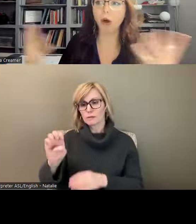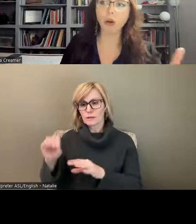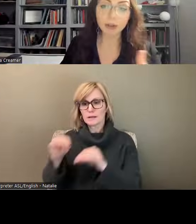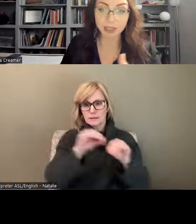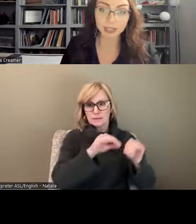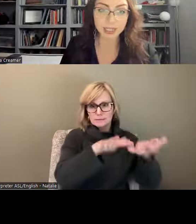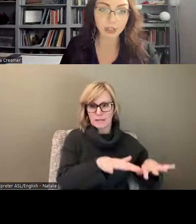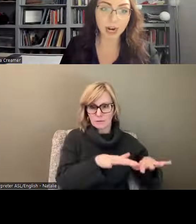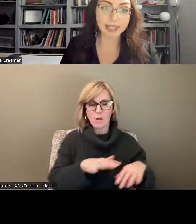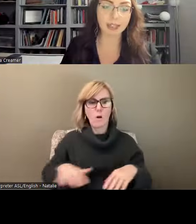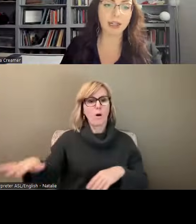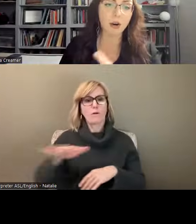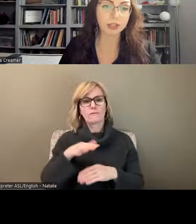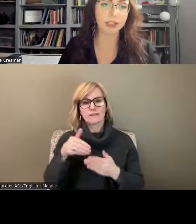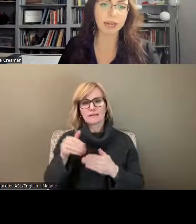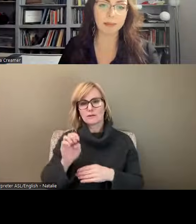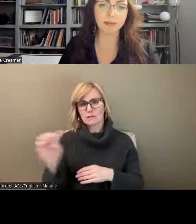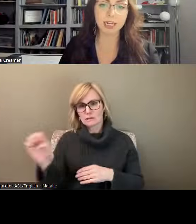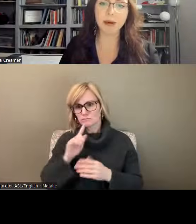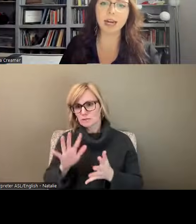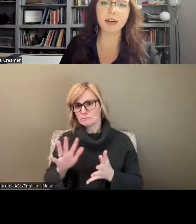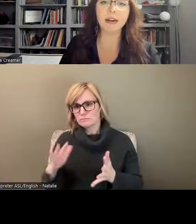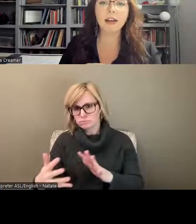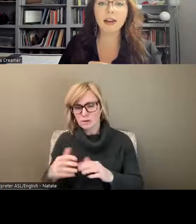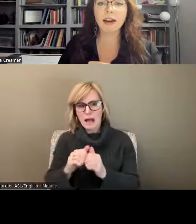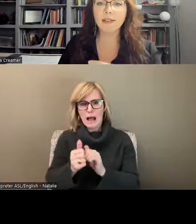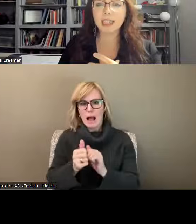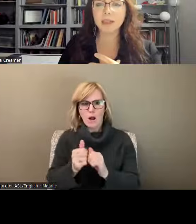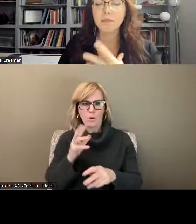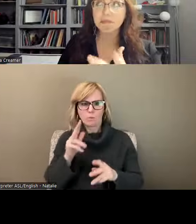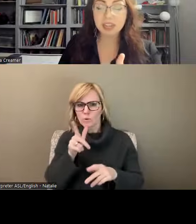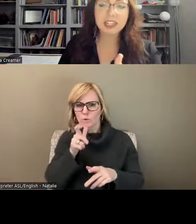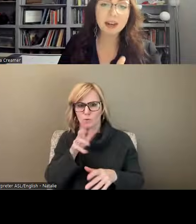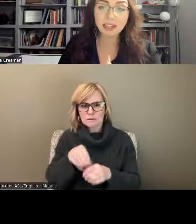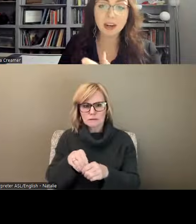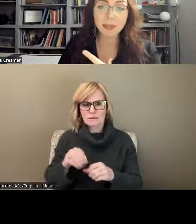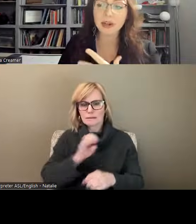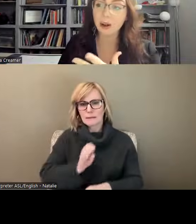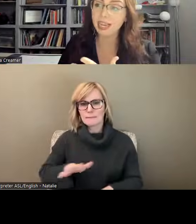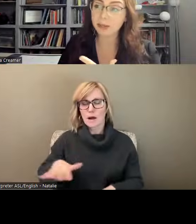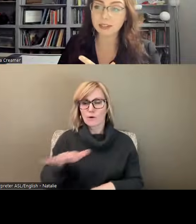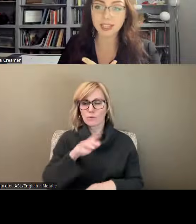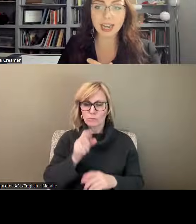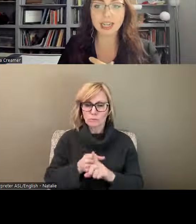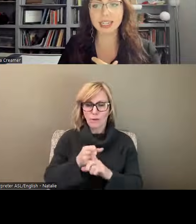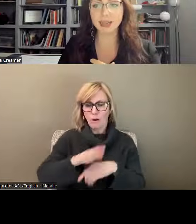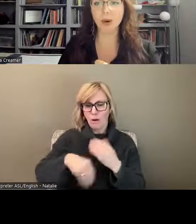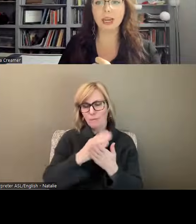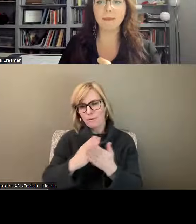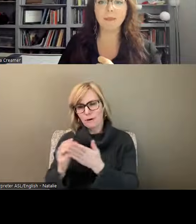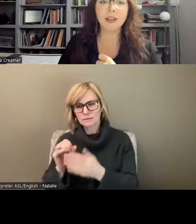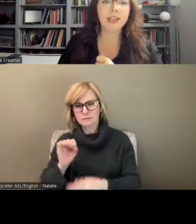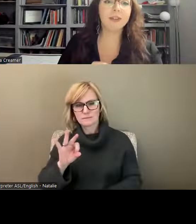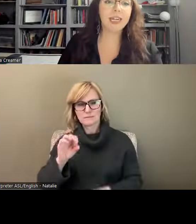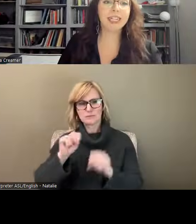from all over the Near East drastically altered the makeup of the empire, affecting undoubtedly almost all aspects of society in some